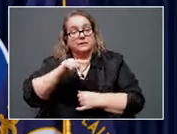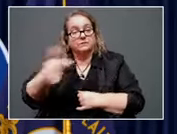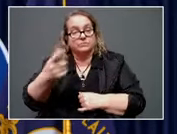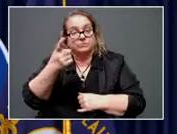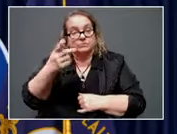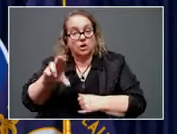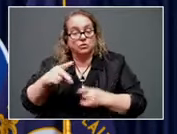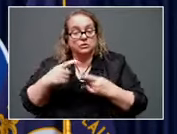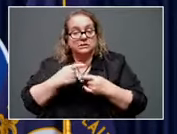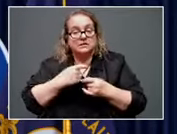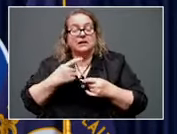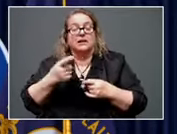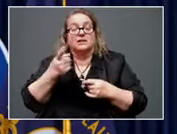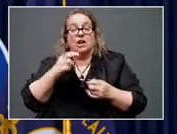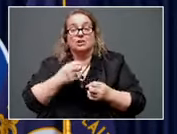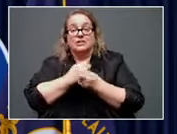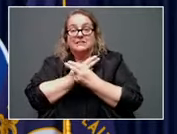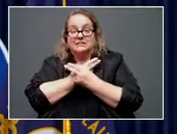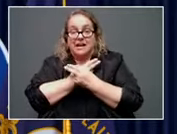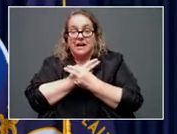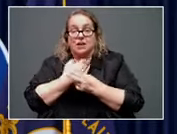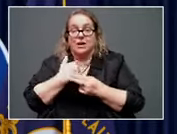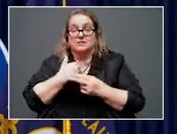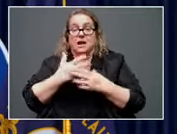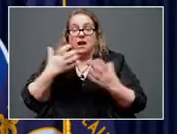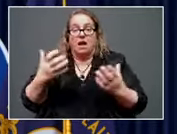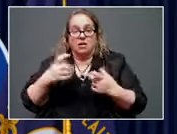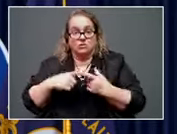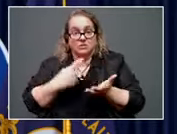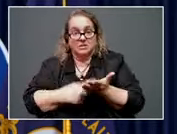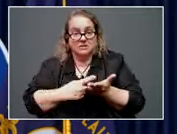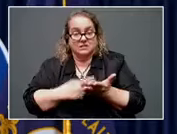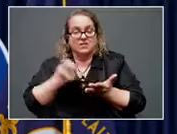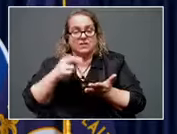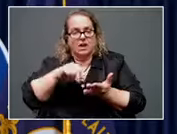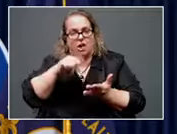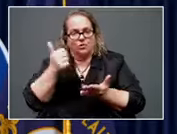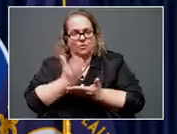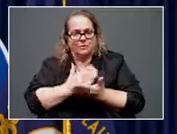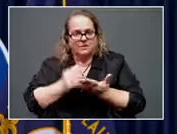to go over, and then we'll come back with a few other pieces of news.